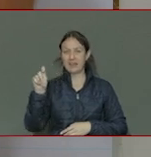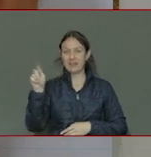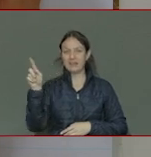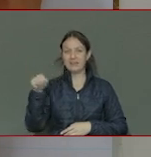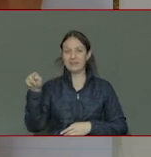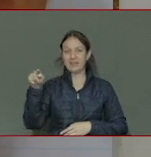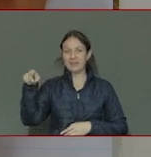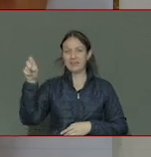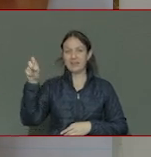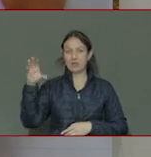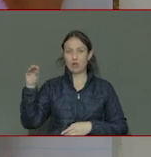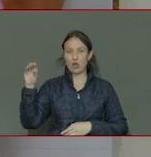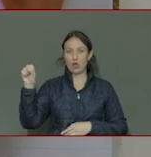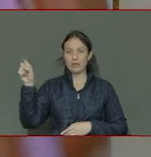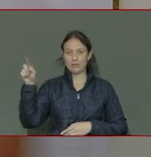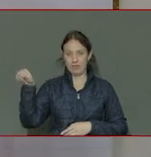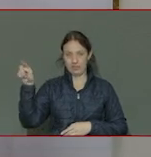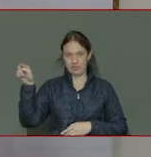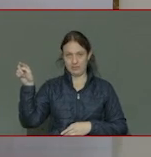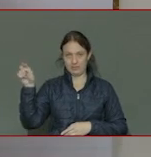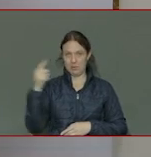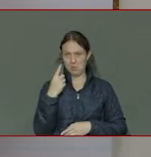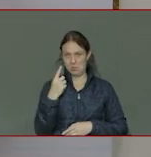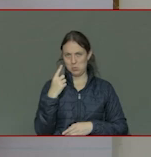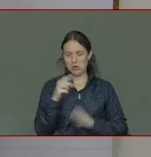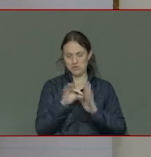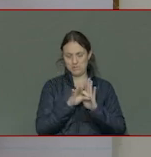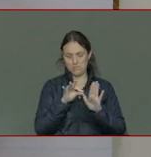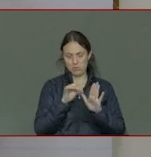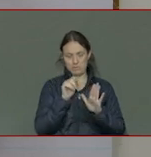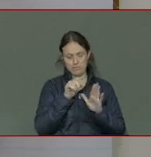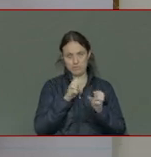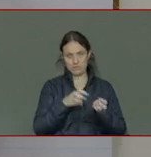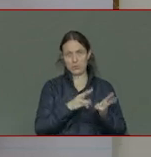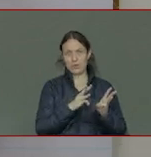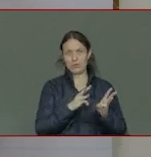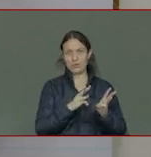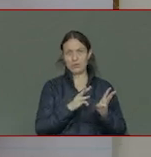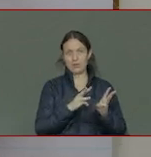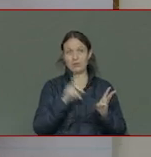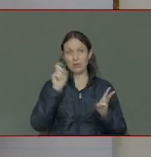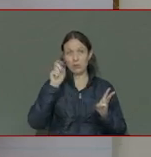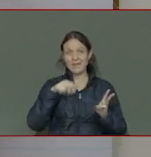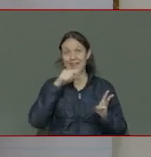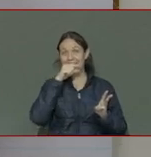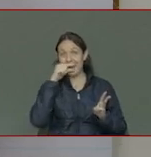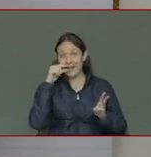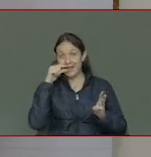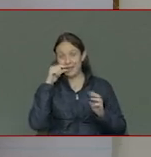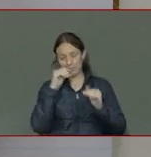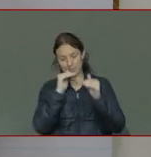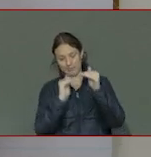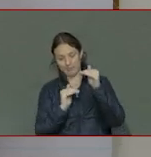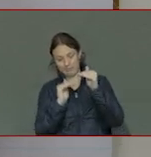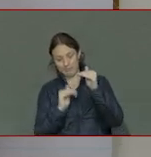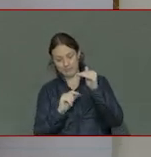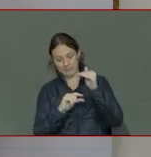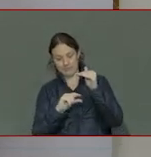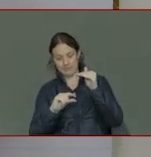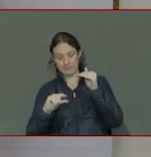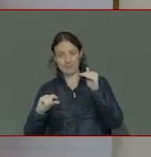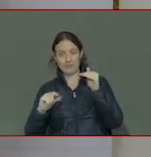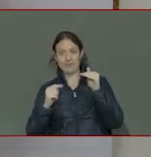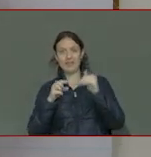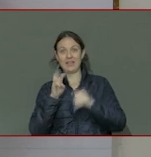delta x cos theta. So you will see I put a subscript there to make sure that I use